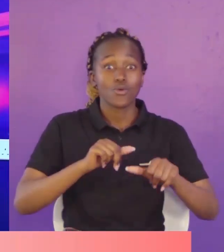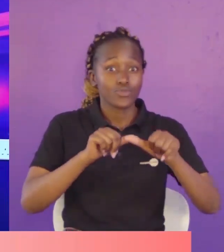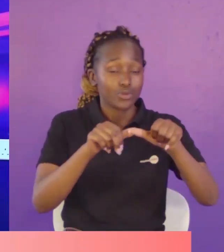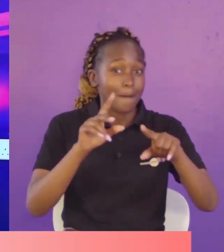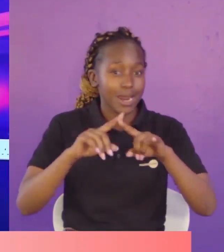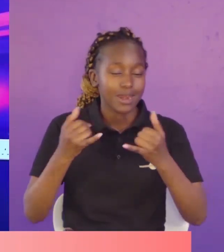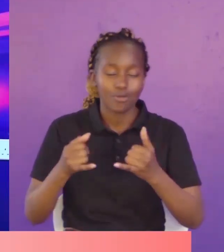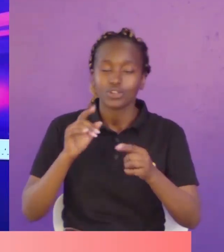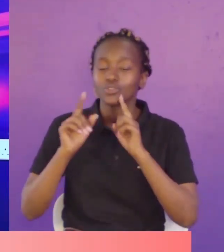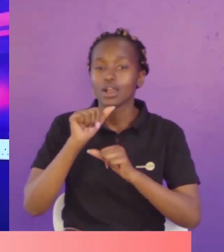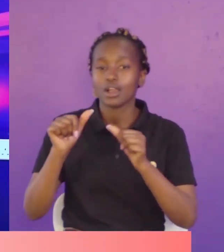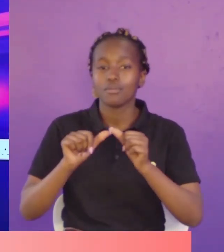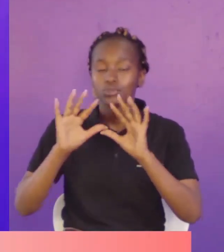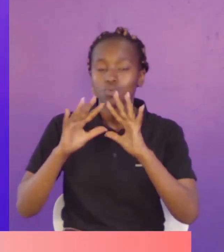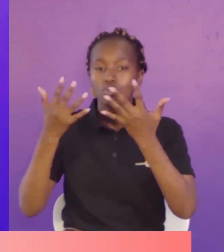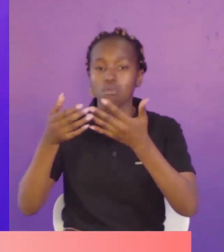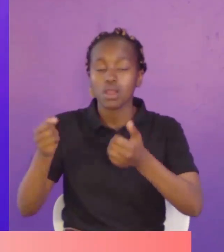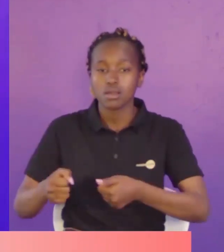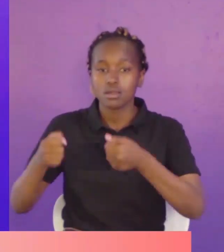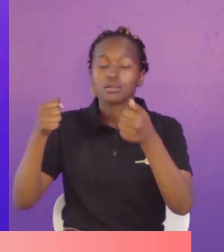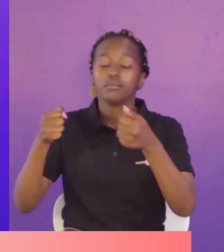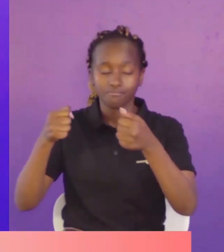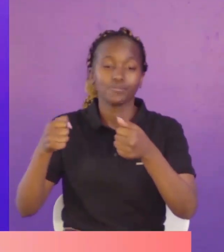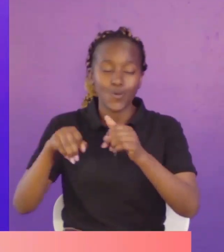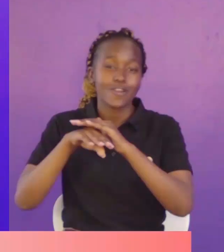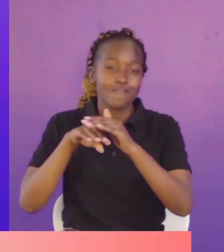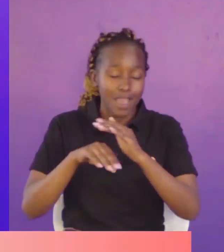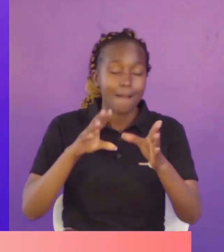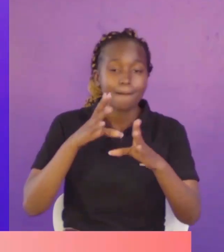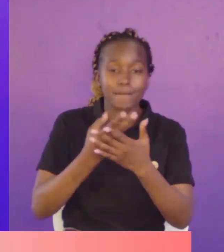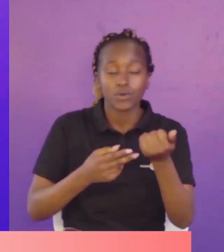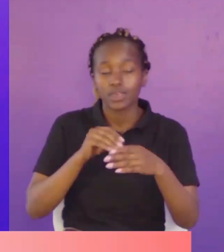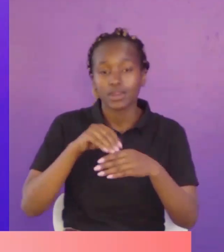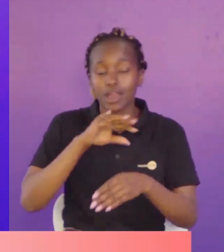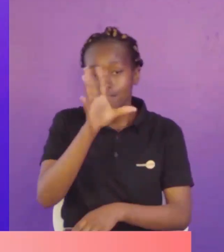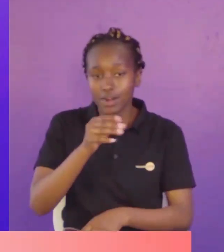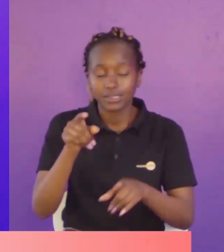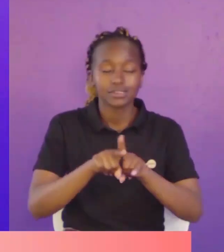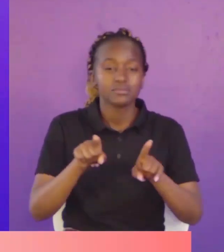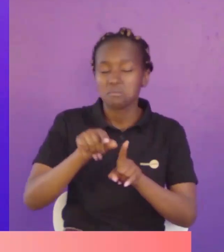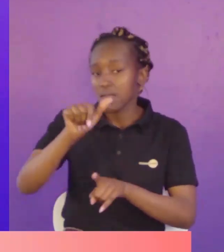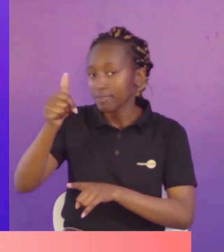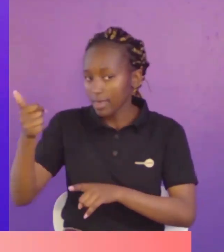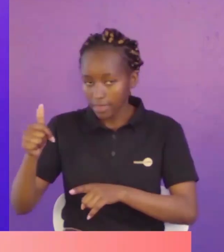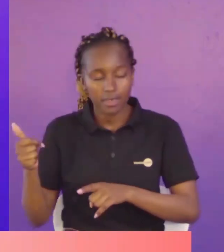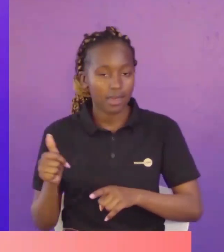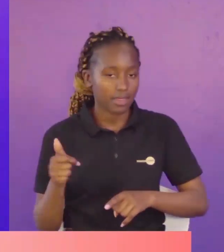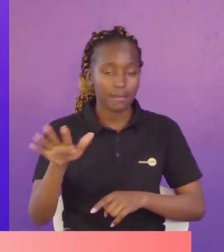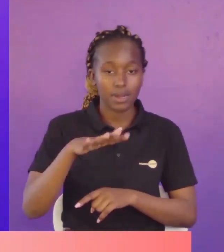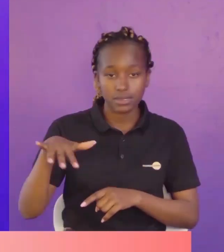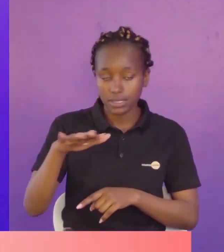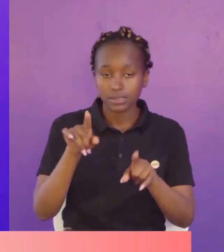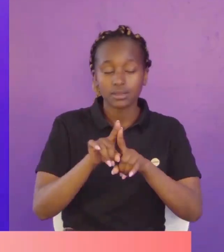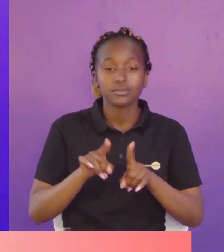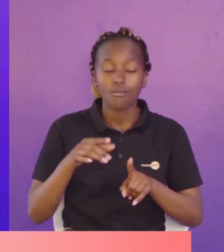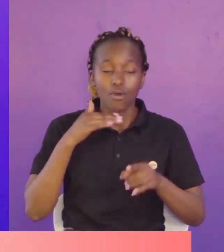World Cup qualifiers both in Africa and the other continents. And of course, we'll be